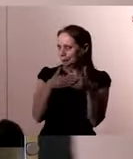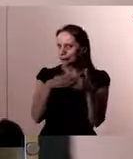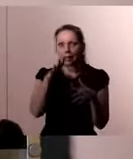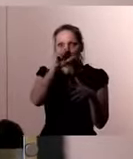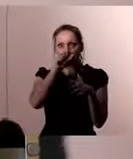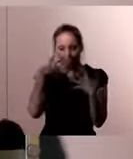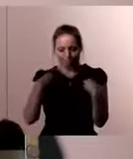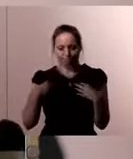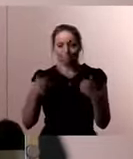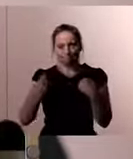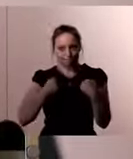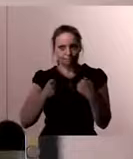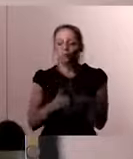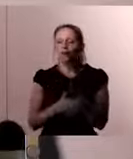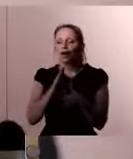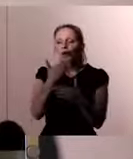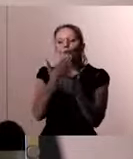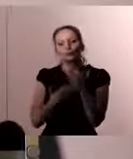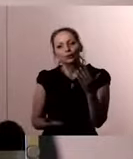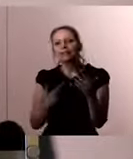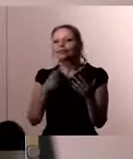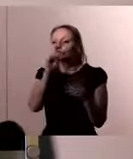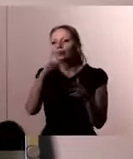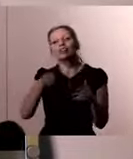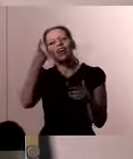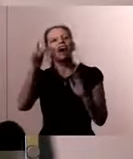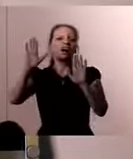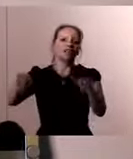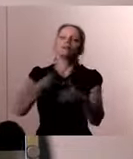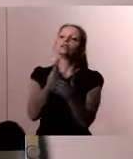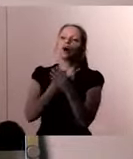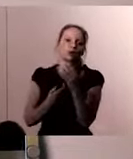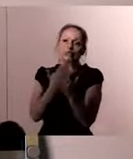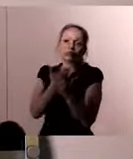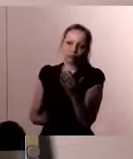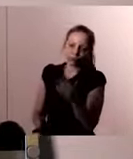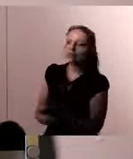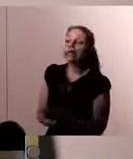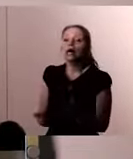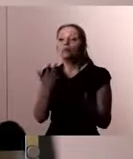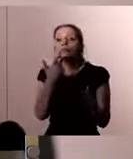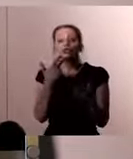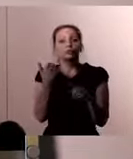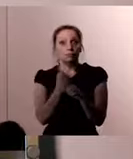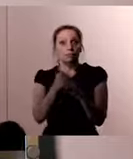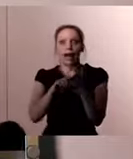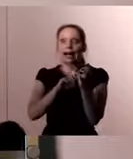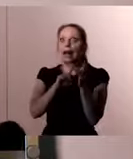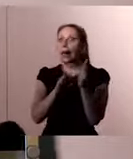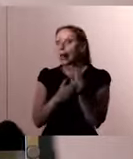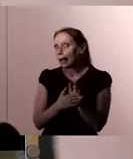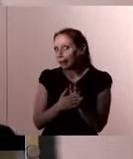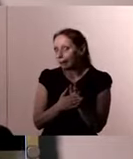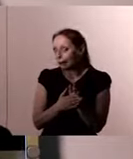Stories like this are often dismissed as anecdotal. And that's actually a reasonable thing. If you're going to make a claim as huge as the